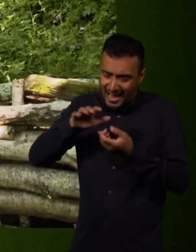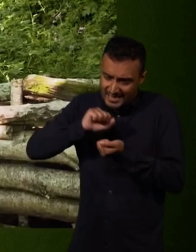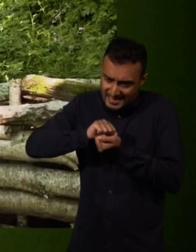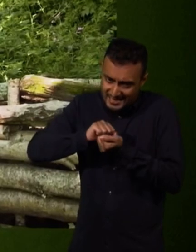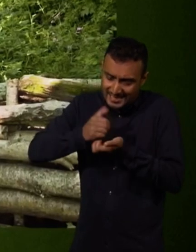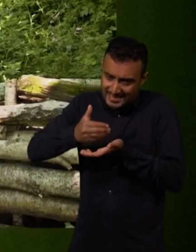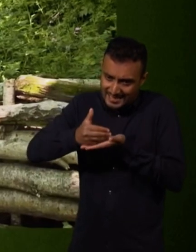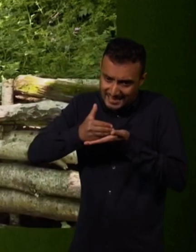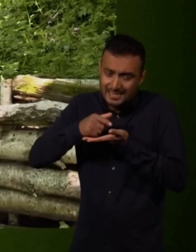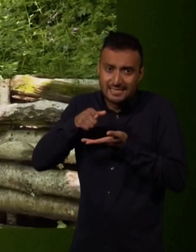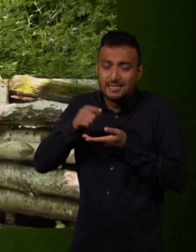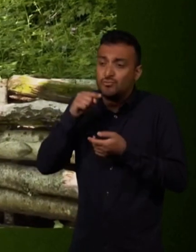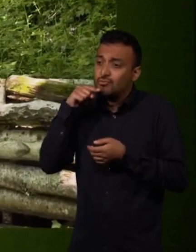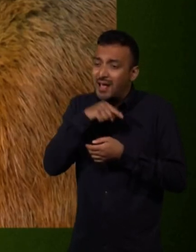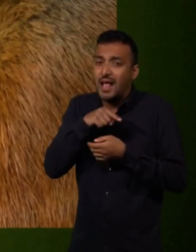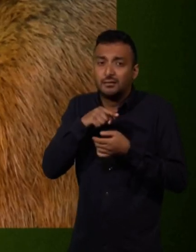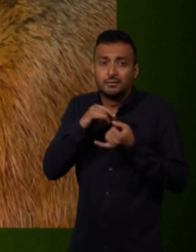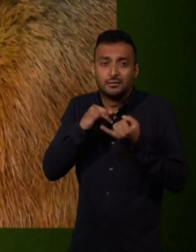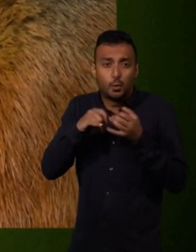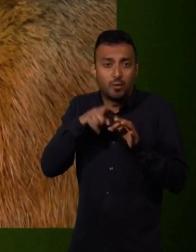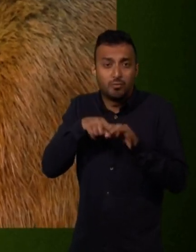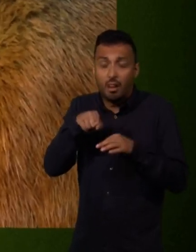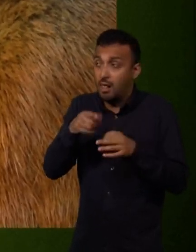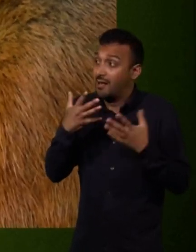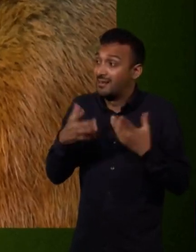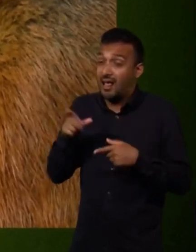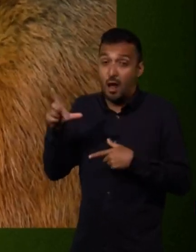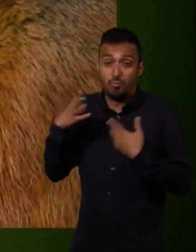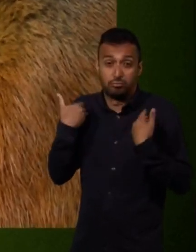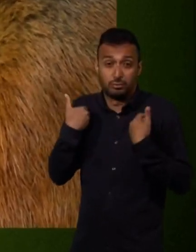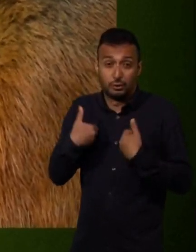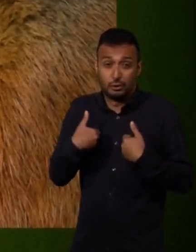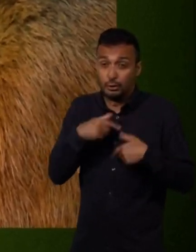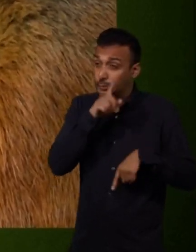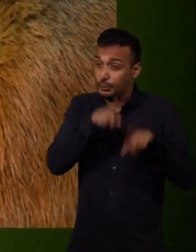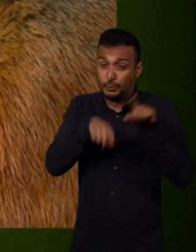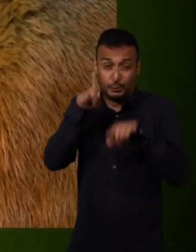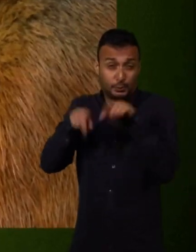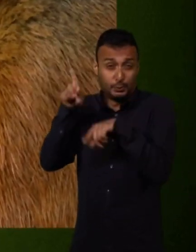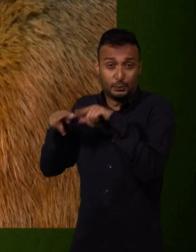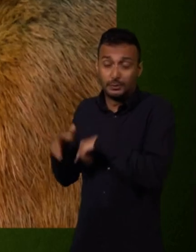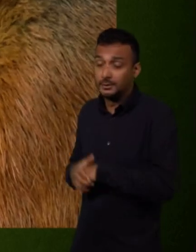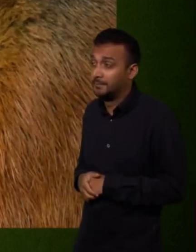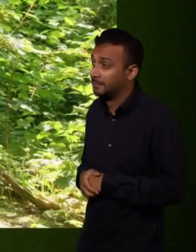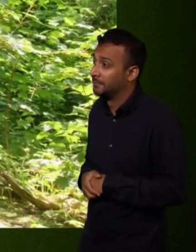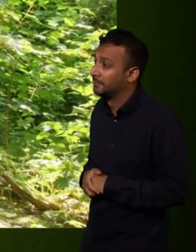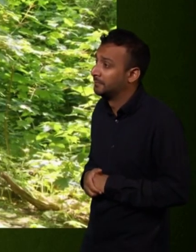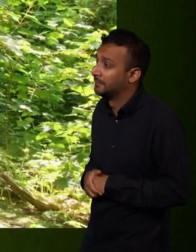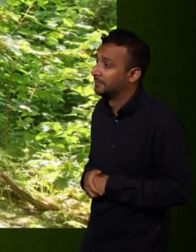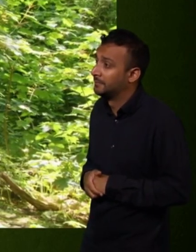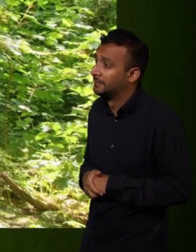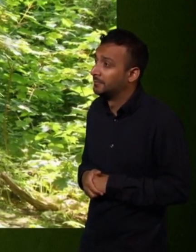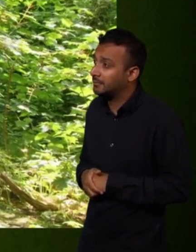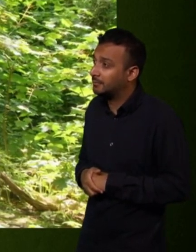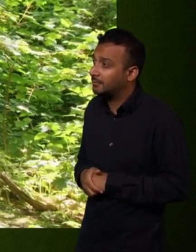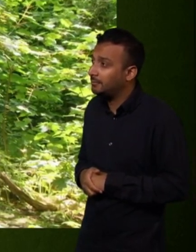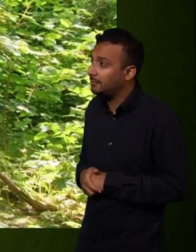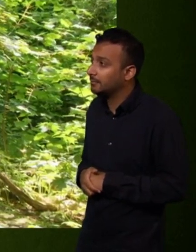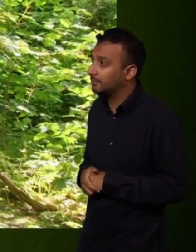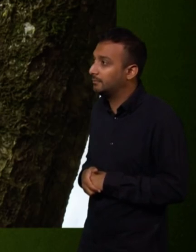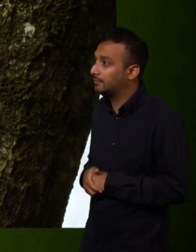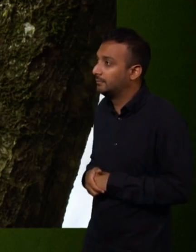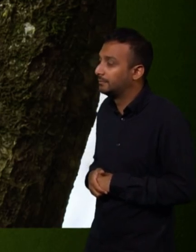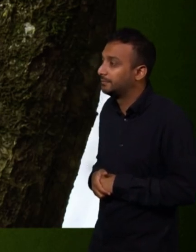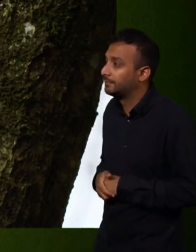strongest and most genetically diverse populations of red squirrels in Britain. Dr. Craig Shuttleworth from Bangor